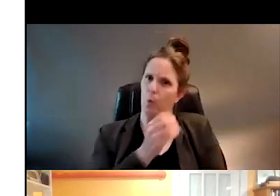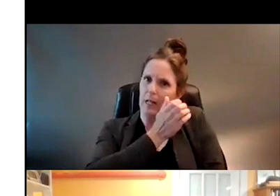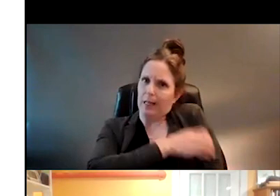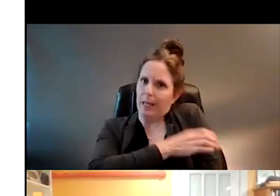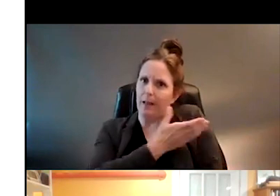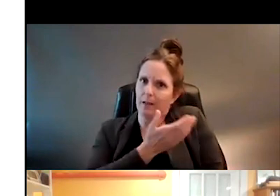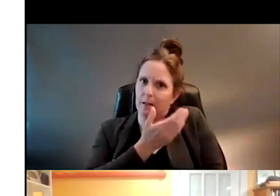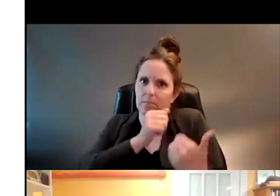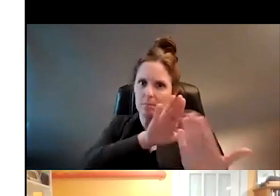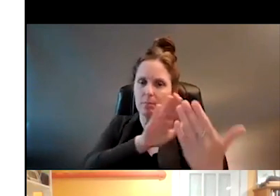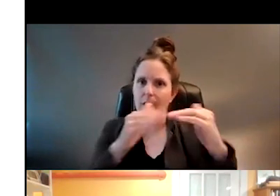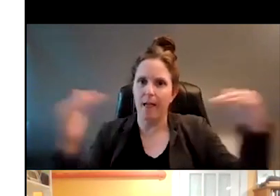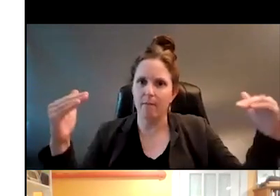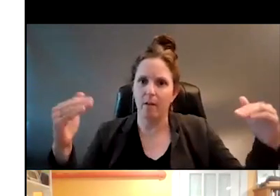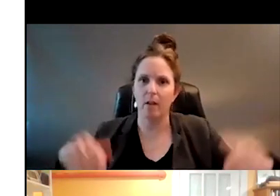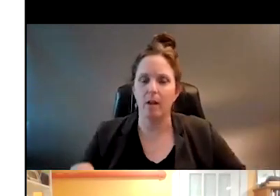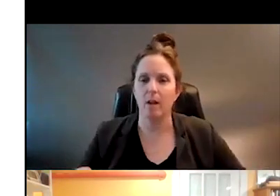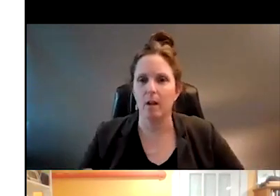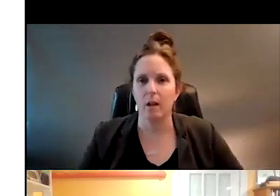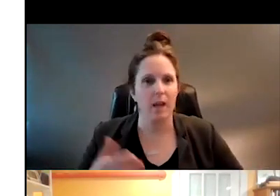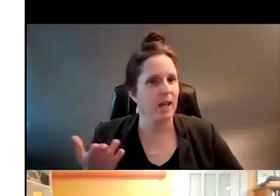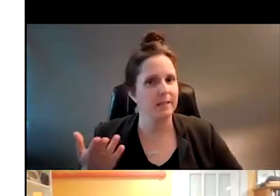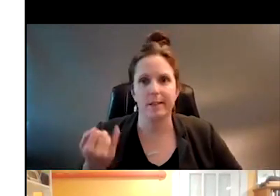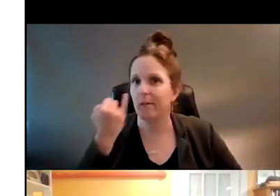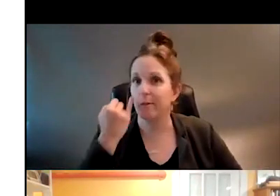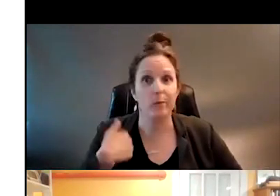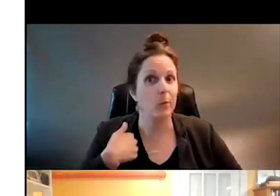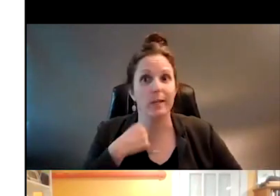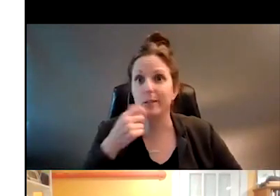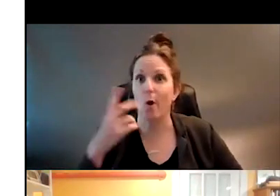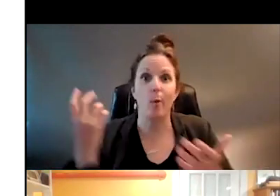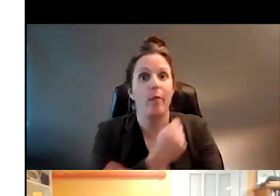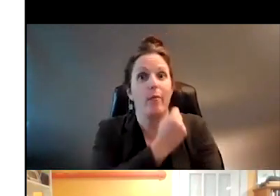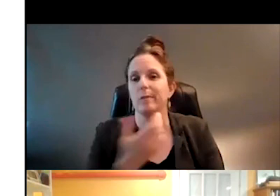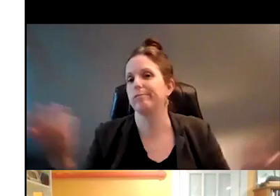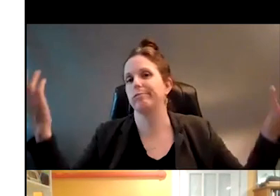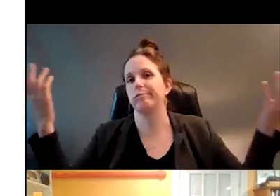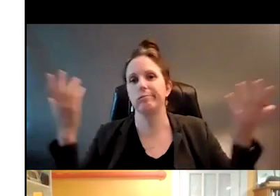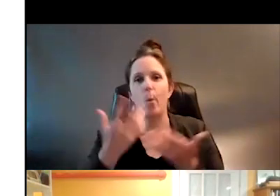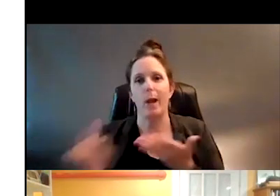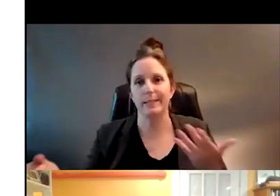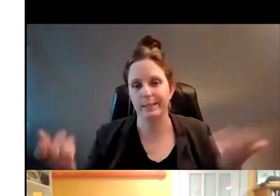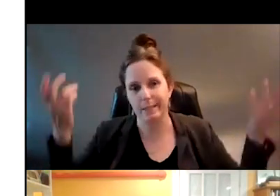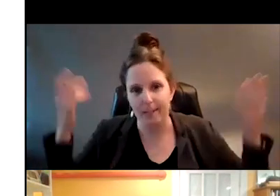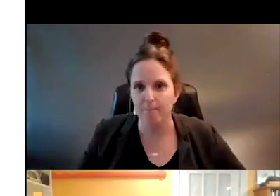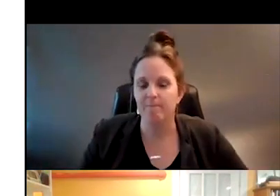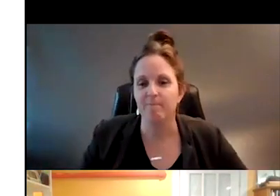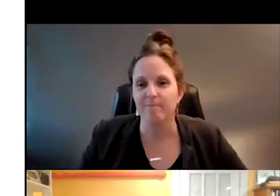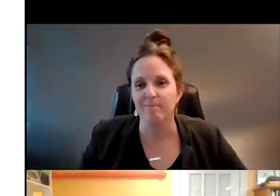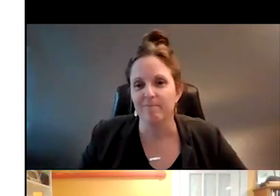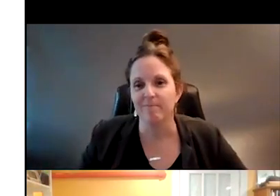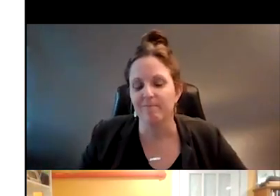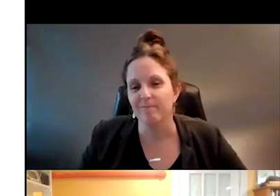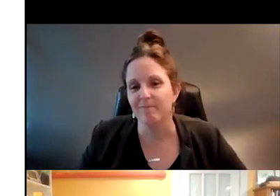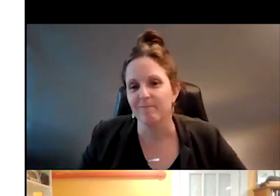what a waste if we don't take advantage of that. So I in the spirit of, you know, one metaphor that